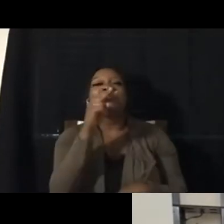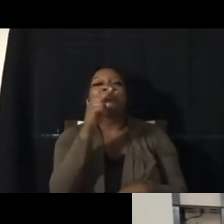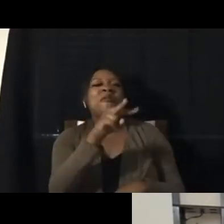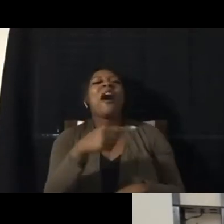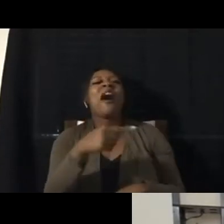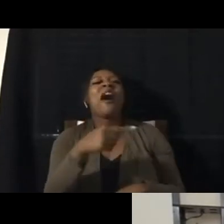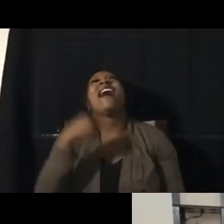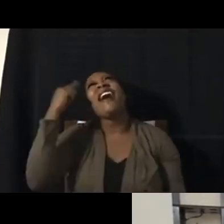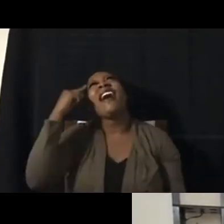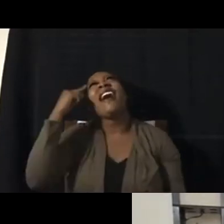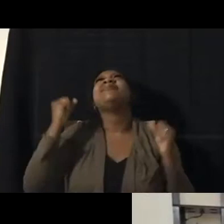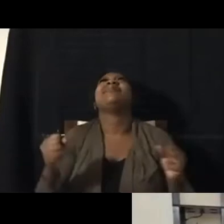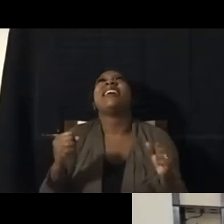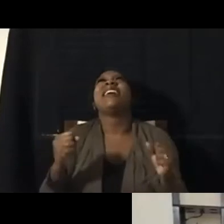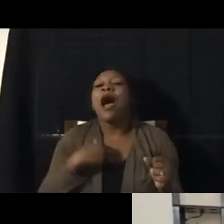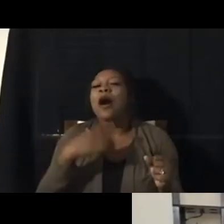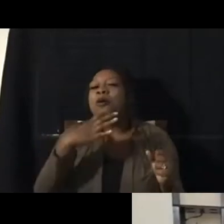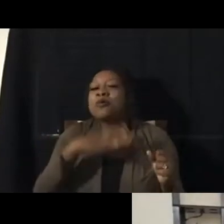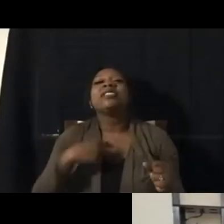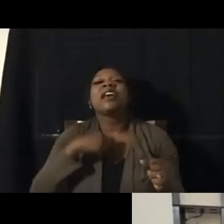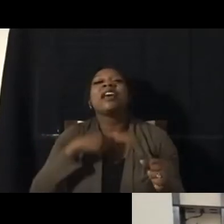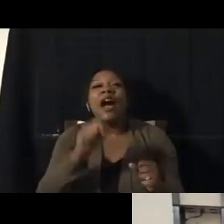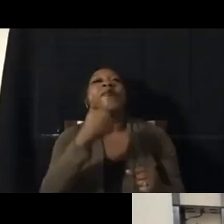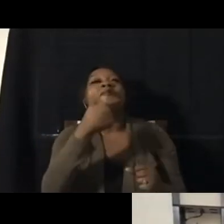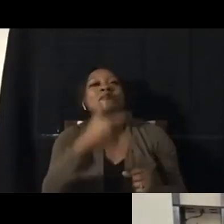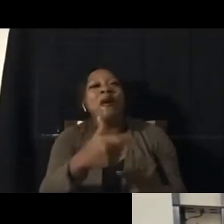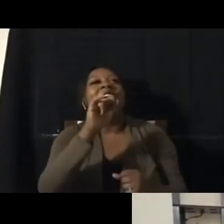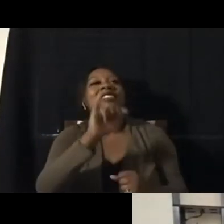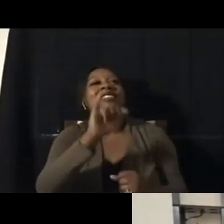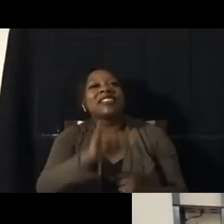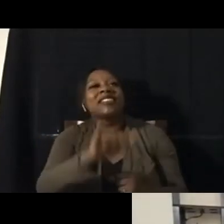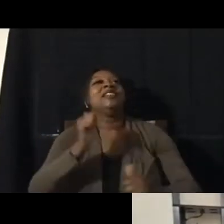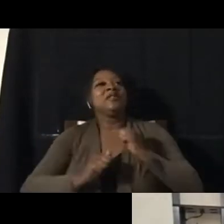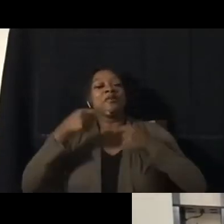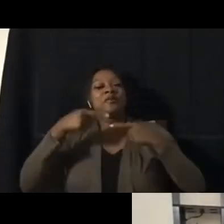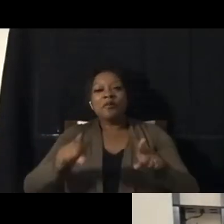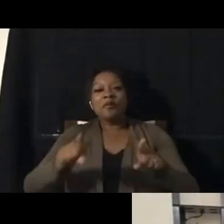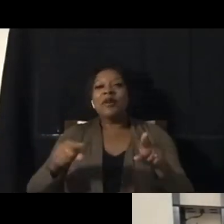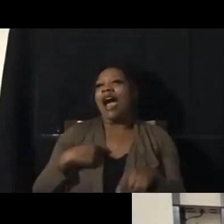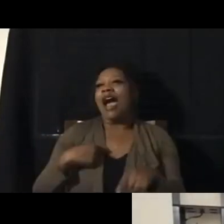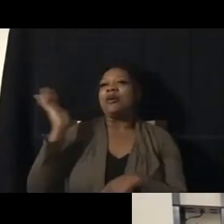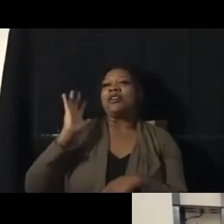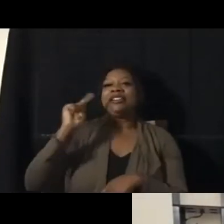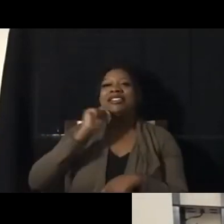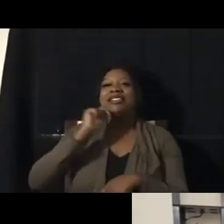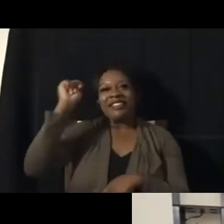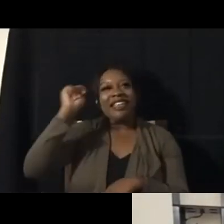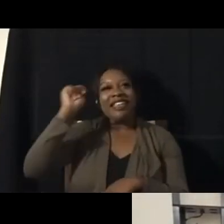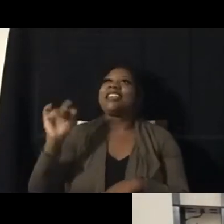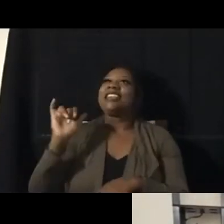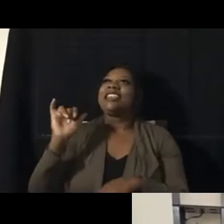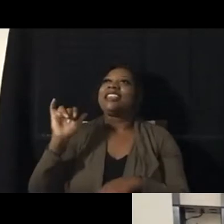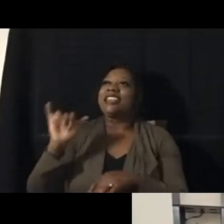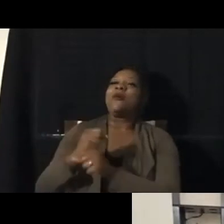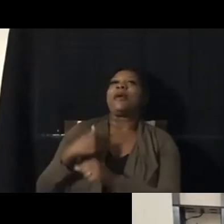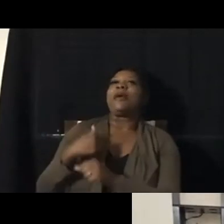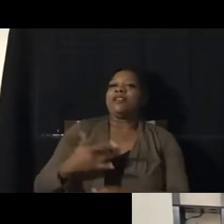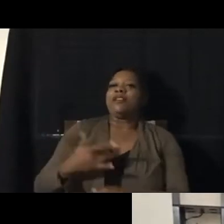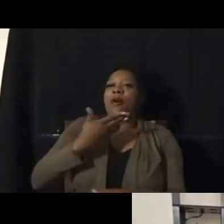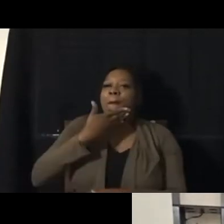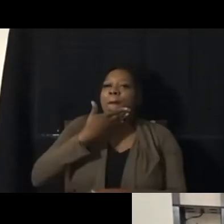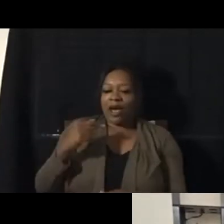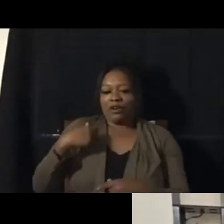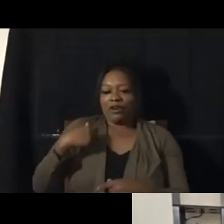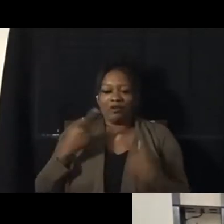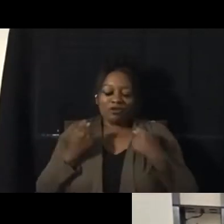was a teenager. Like, this would have made me feel so much better about exploring, navigating being a teenager,